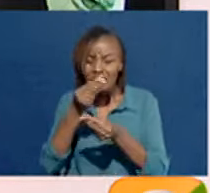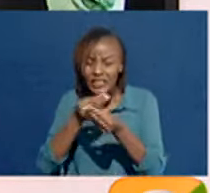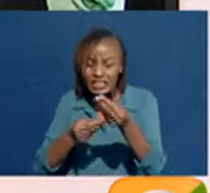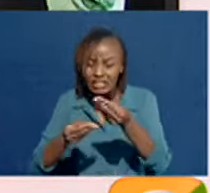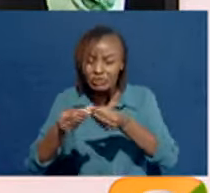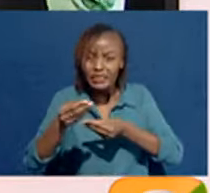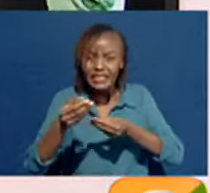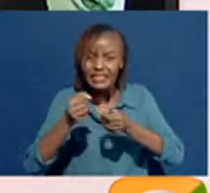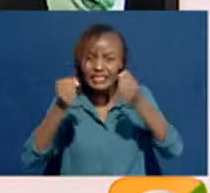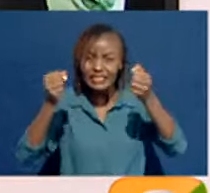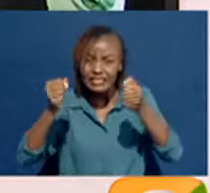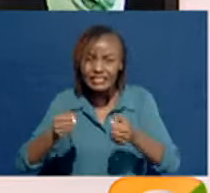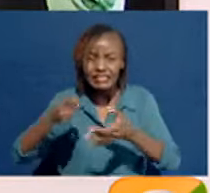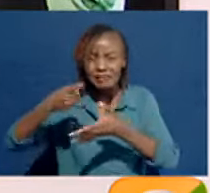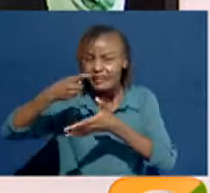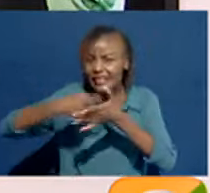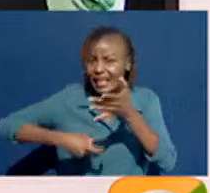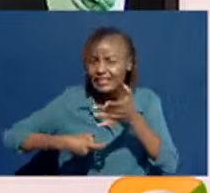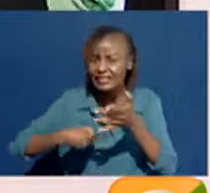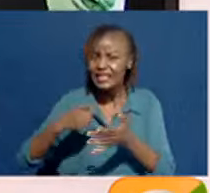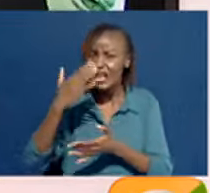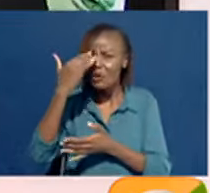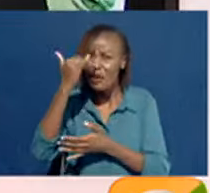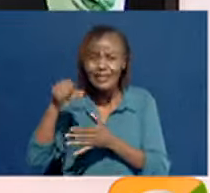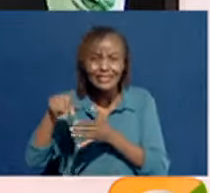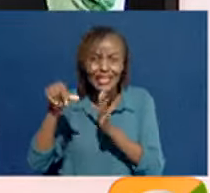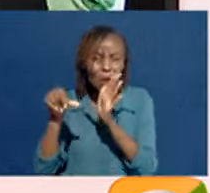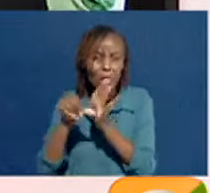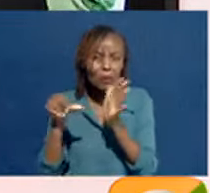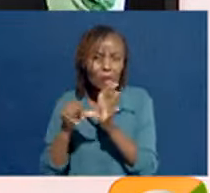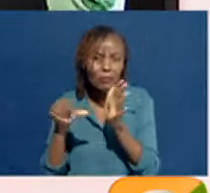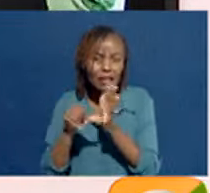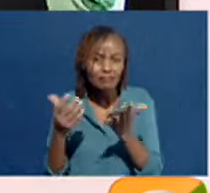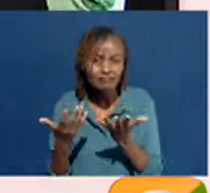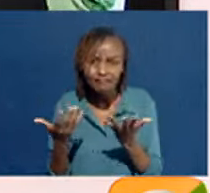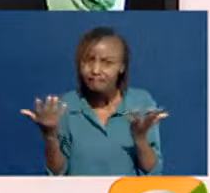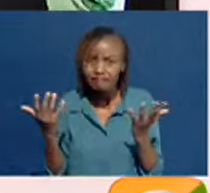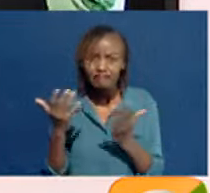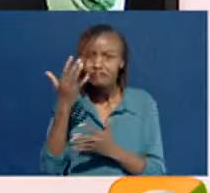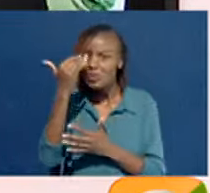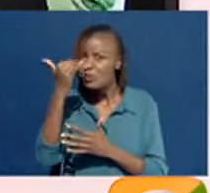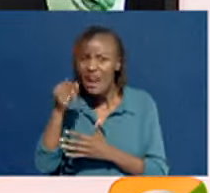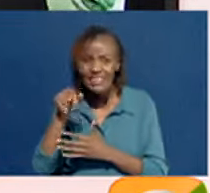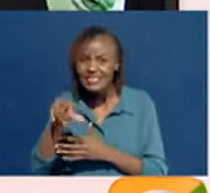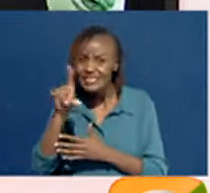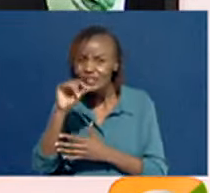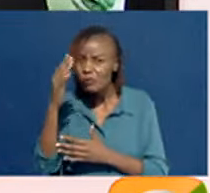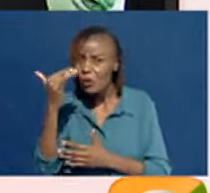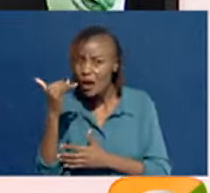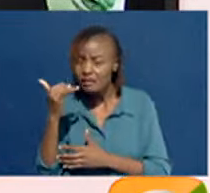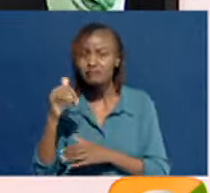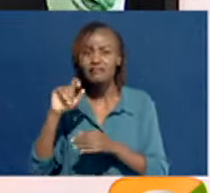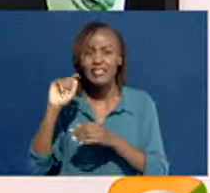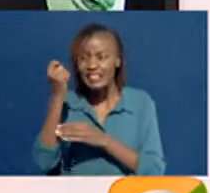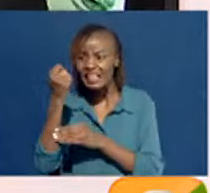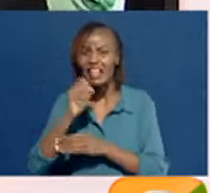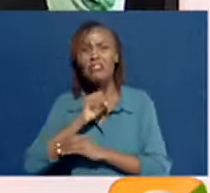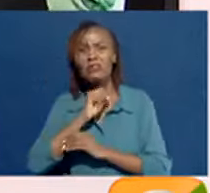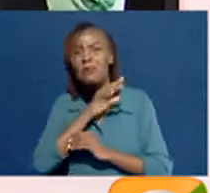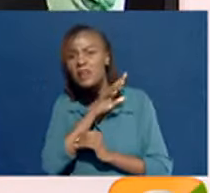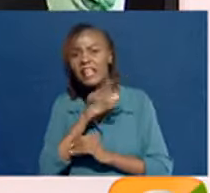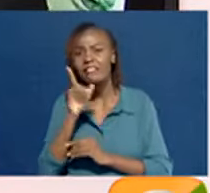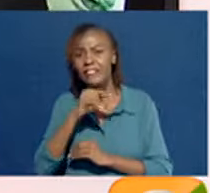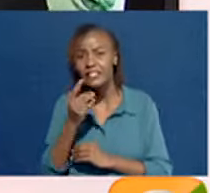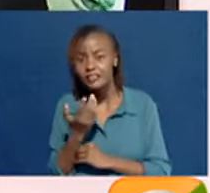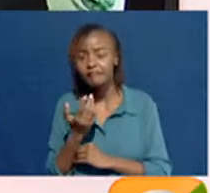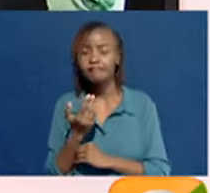the pricing is considered particularly problematic by many countries, including Kenya, in a moment. But first, how does the